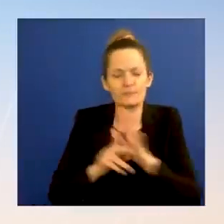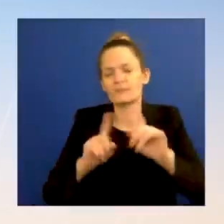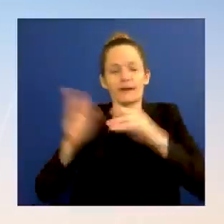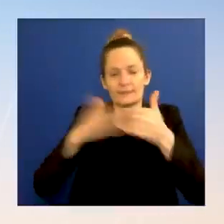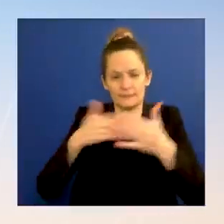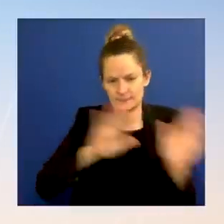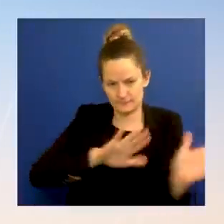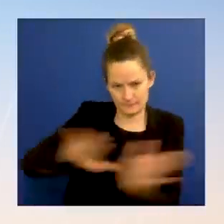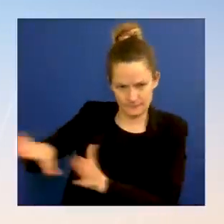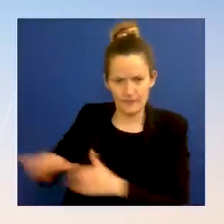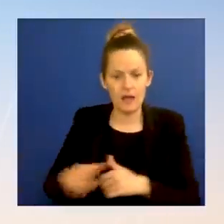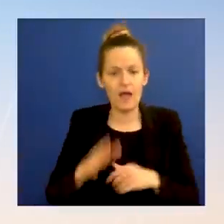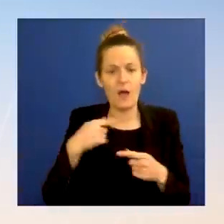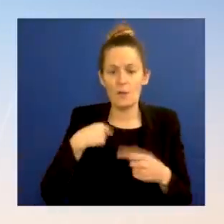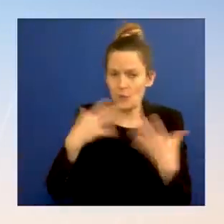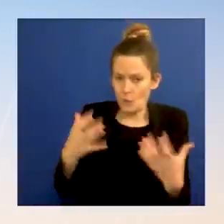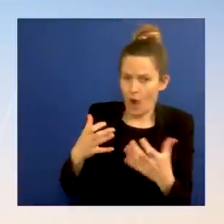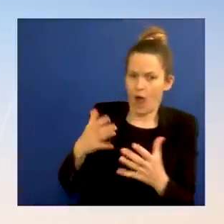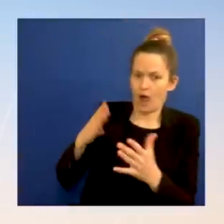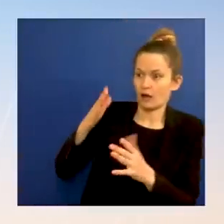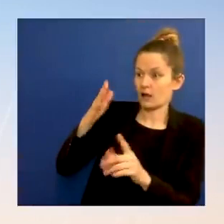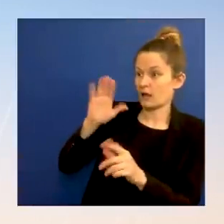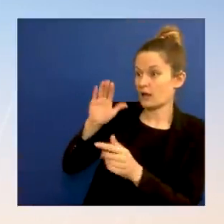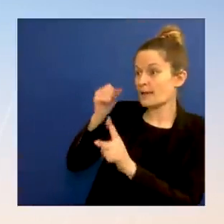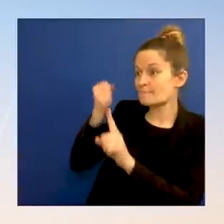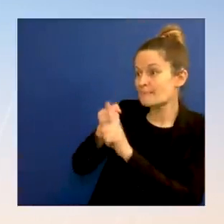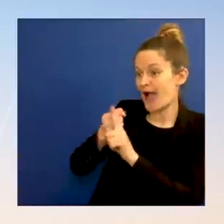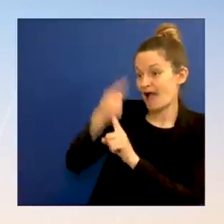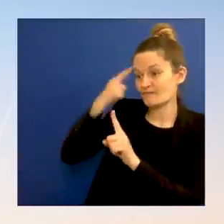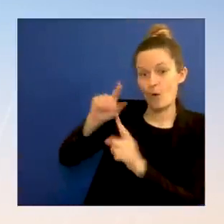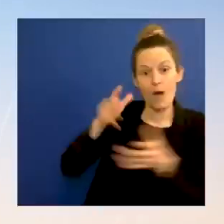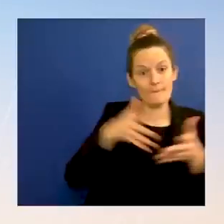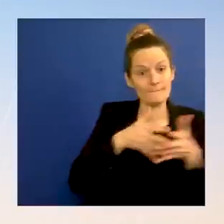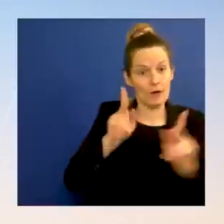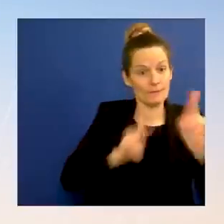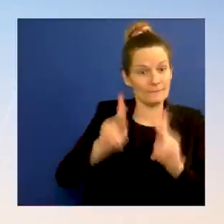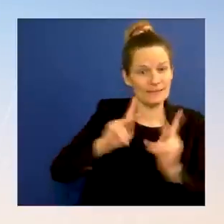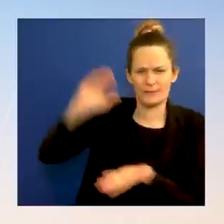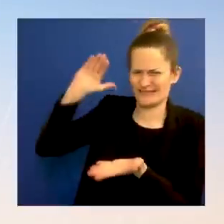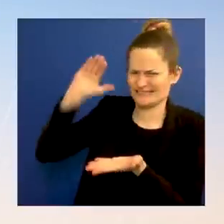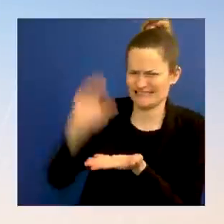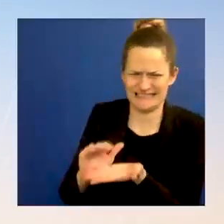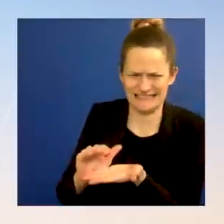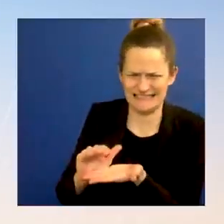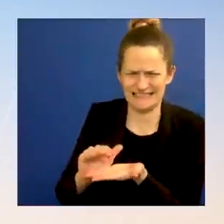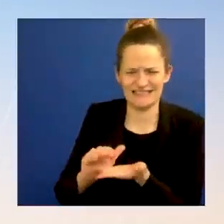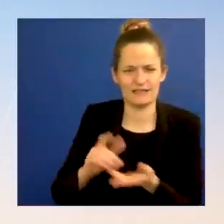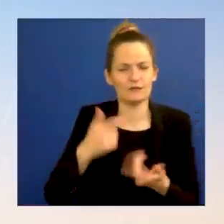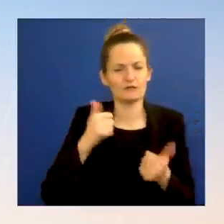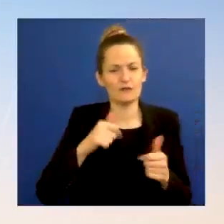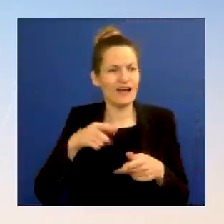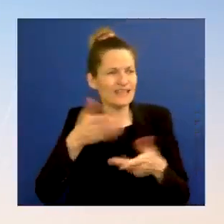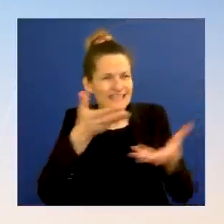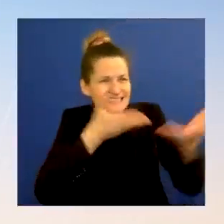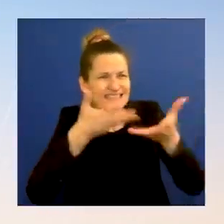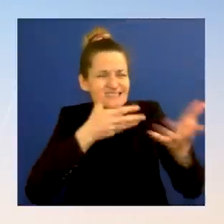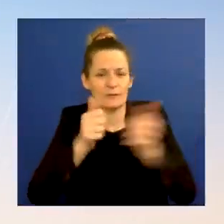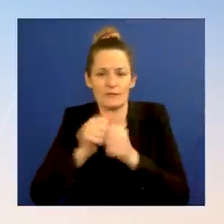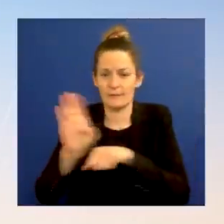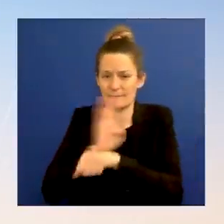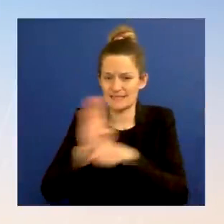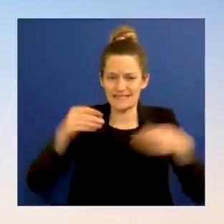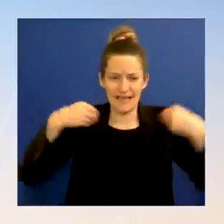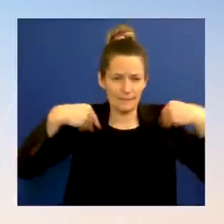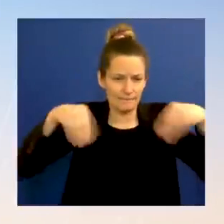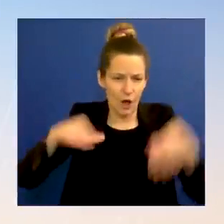on the global markets, on and certainly we are mindful as we look at all of these options of making sure we're